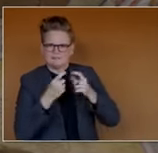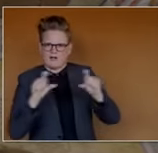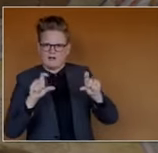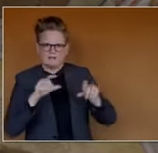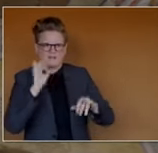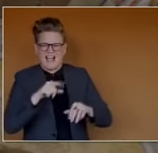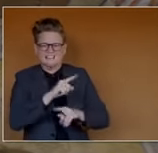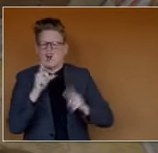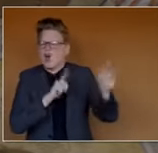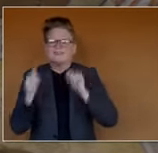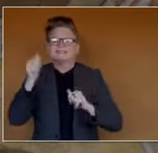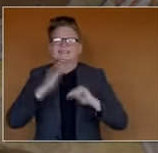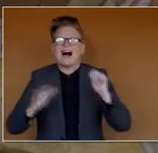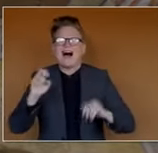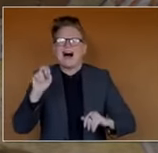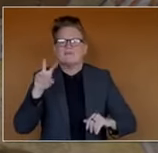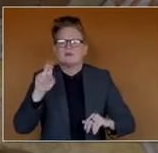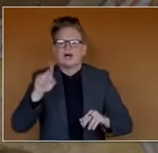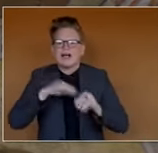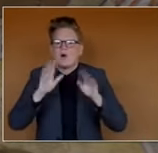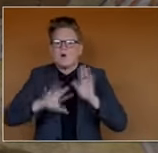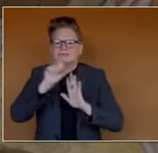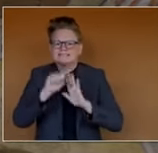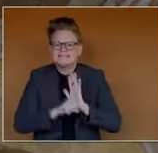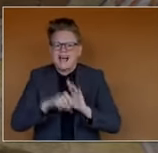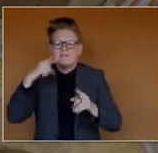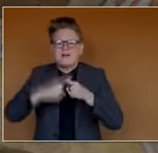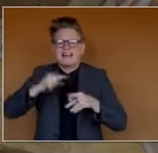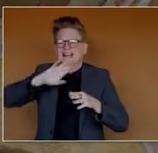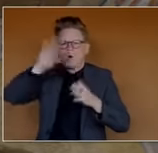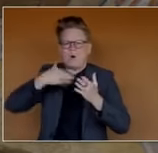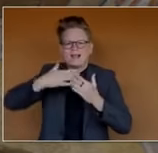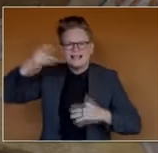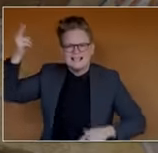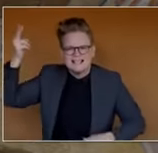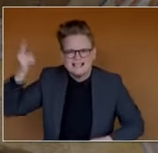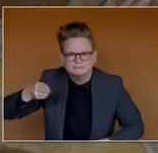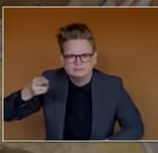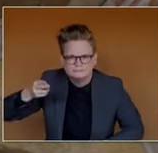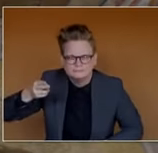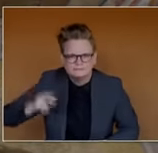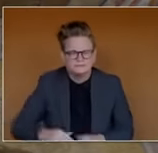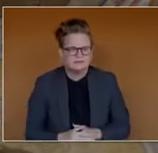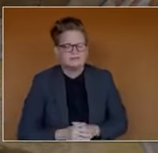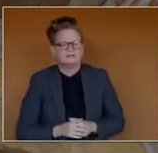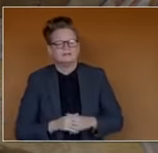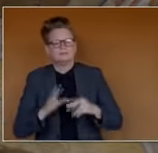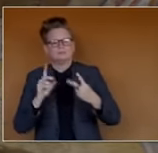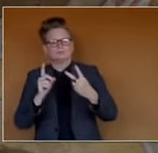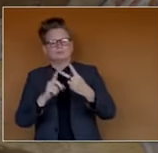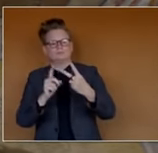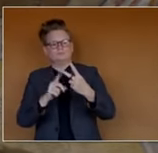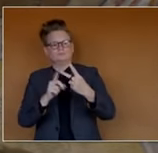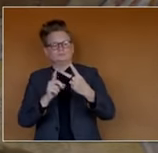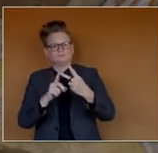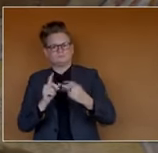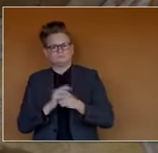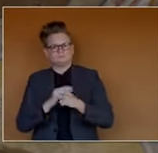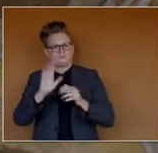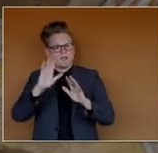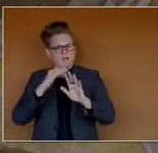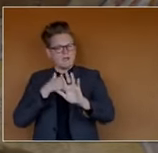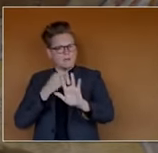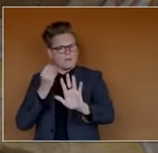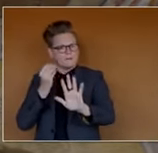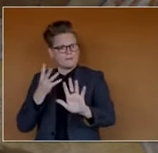state in American history. Number two, we're very mindful that stimulus alone of $600,